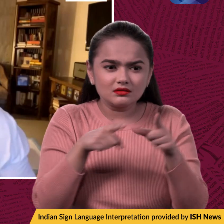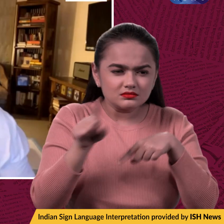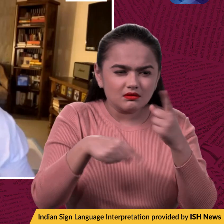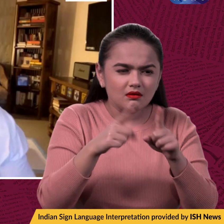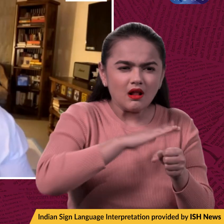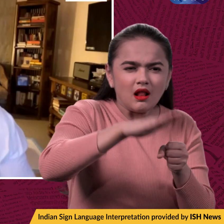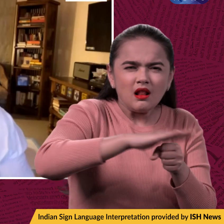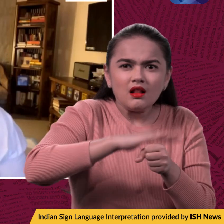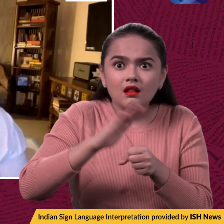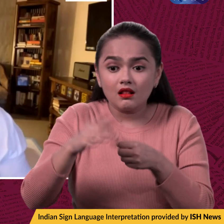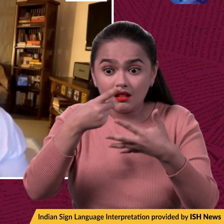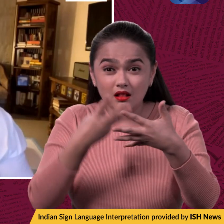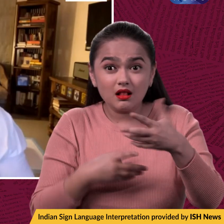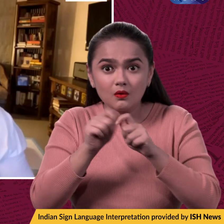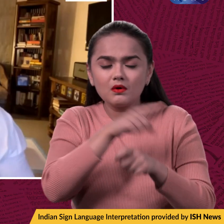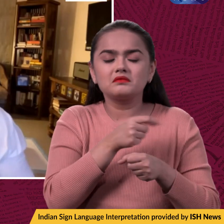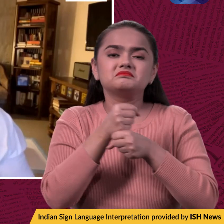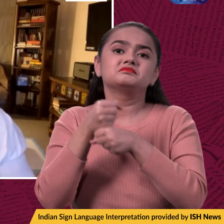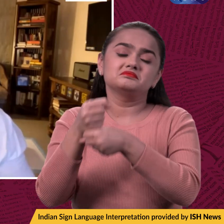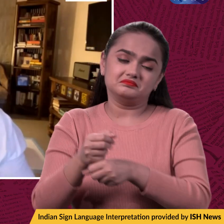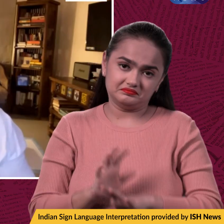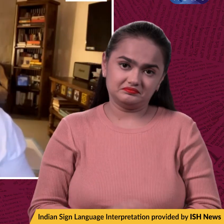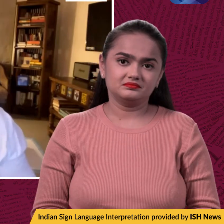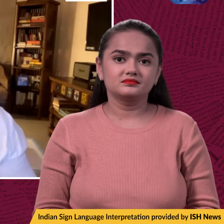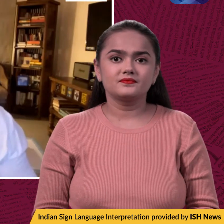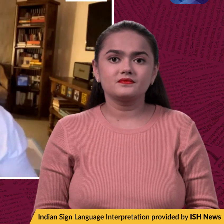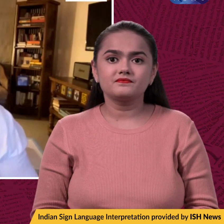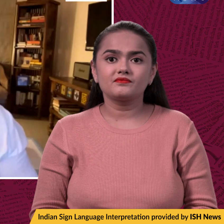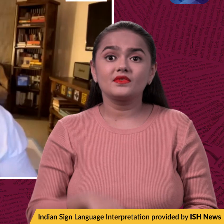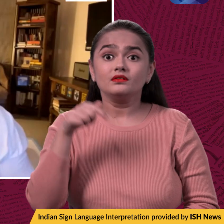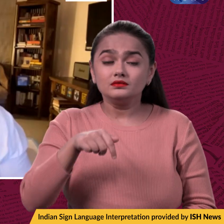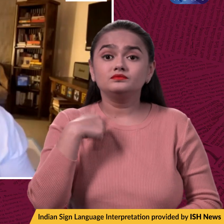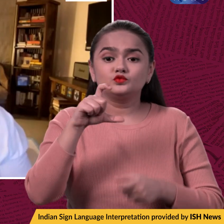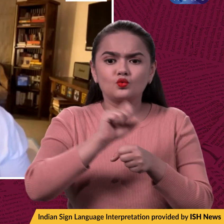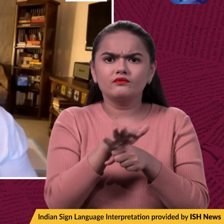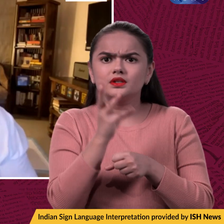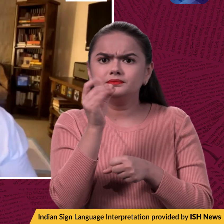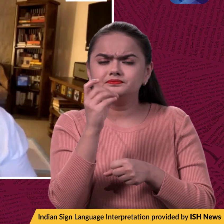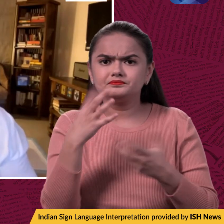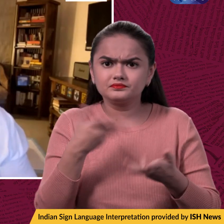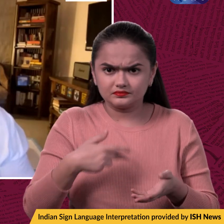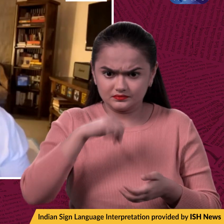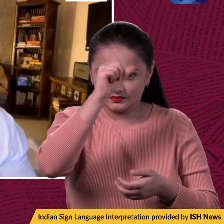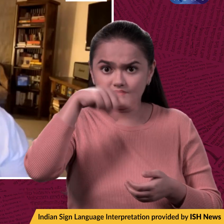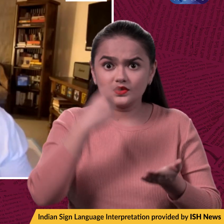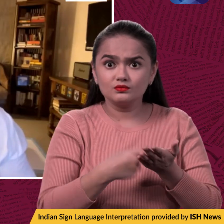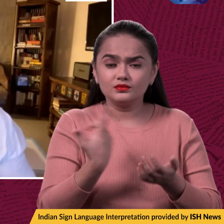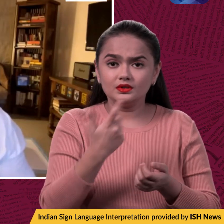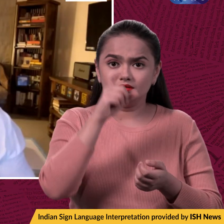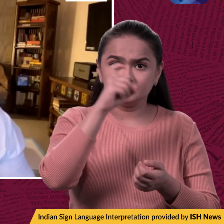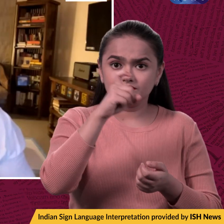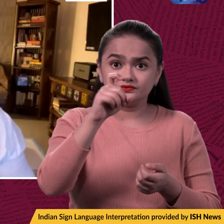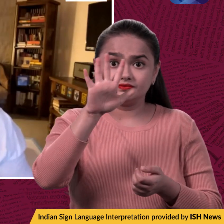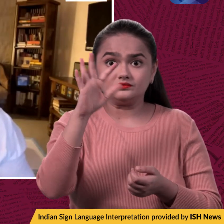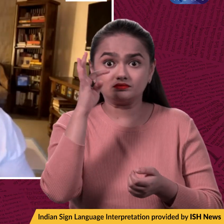terrorist during an operation in Jammu and Kashmir. A quick look at our COVID numbers. They're looking pretty good, though. India reported